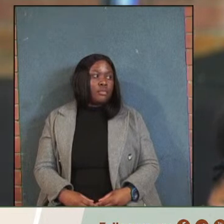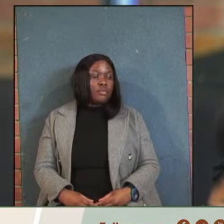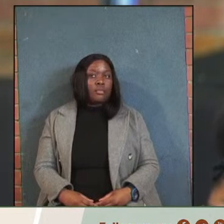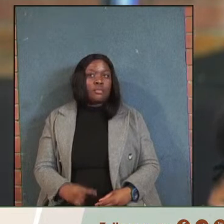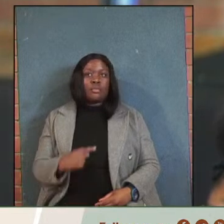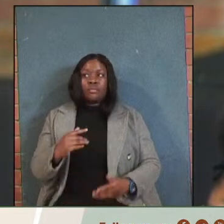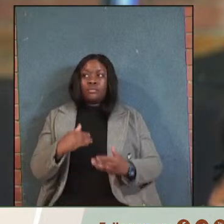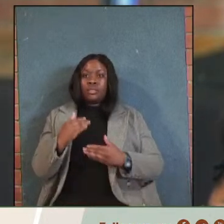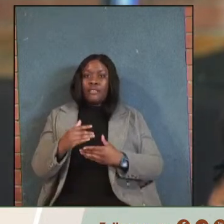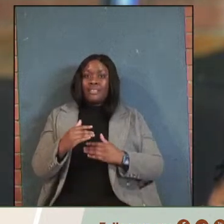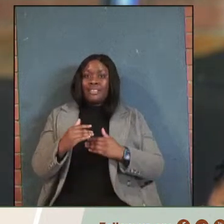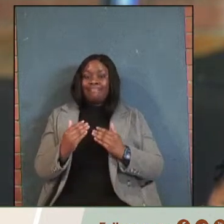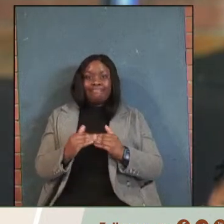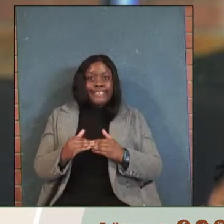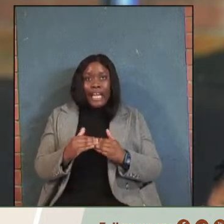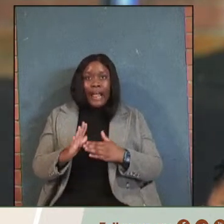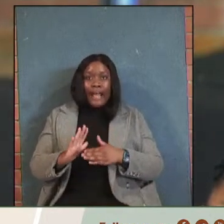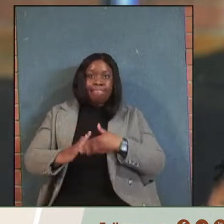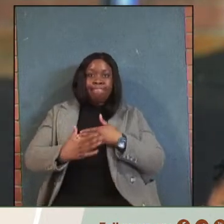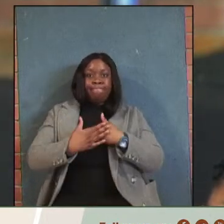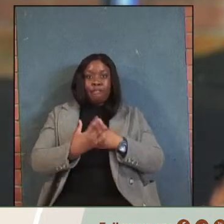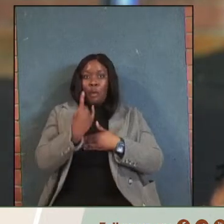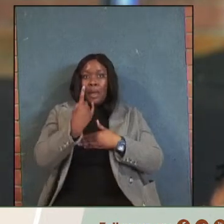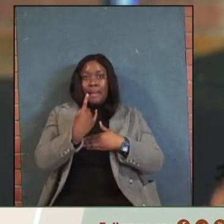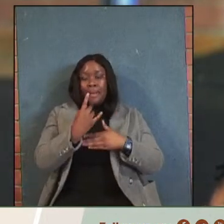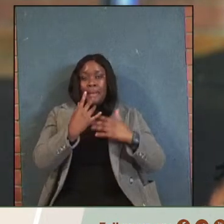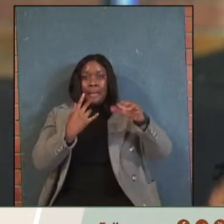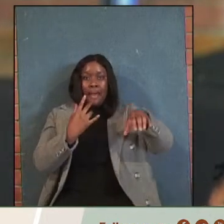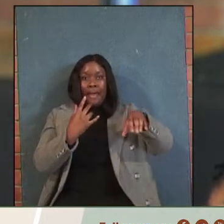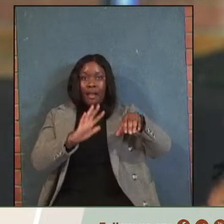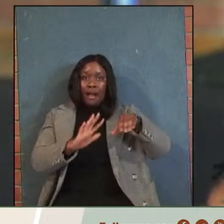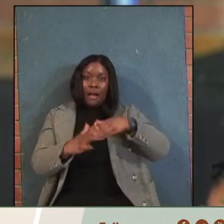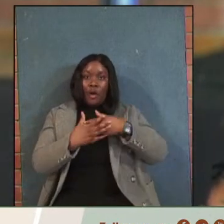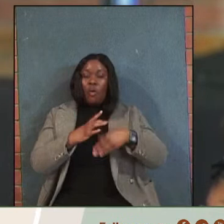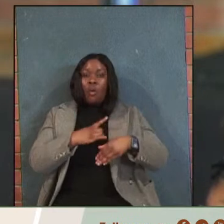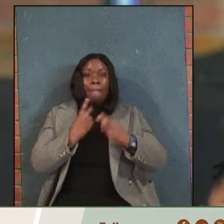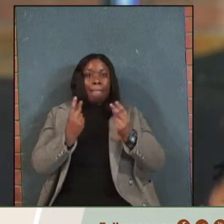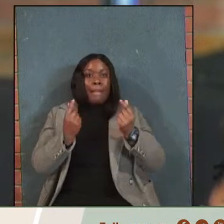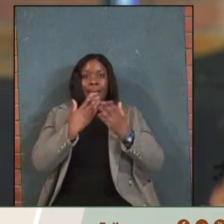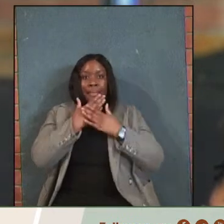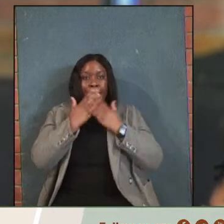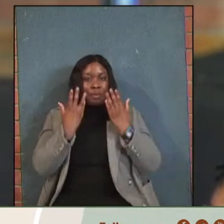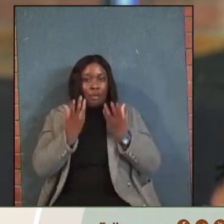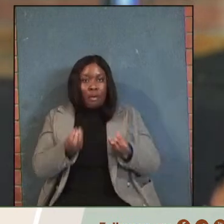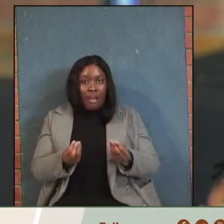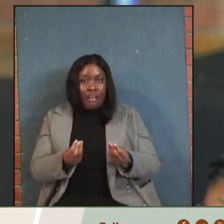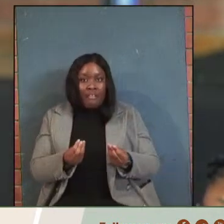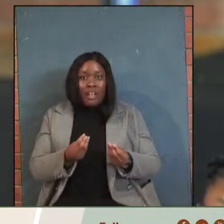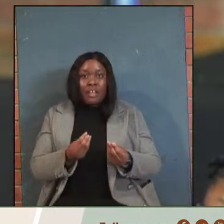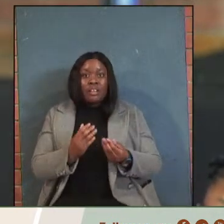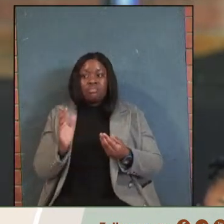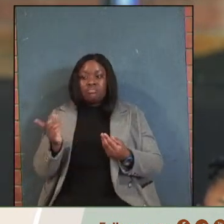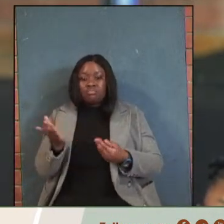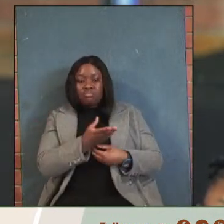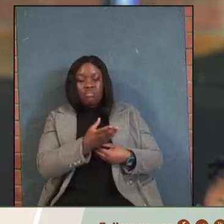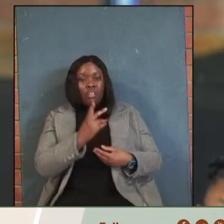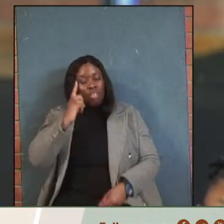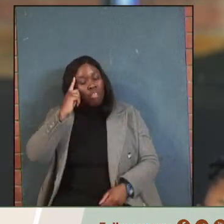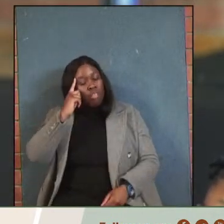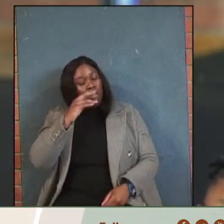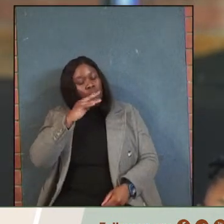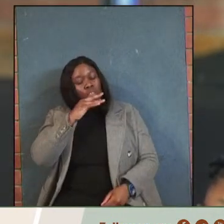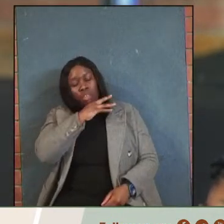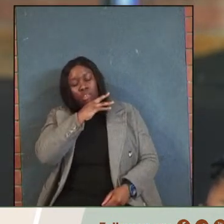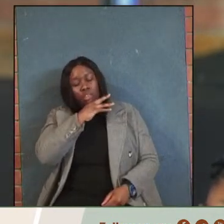closed down due to lack of funds. Some aftercares is places where learners just go and sleep, where learners are just given scrappy food for the sake of giving them